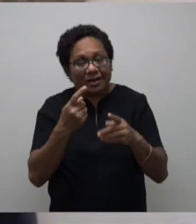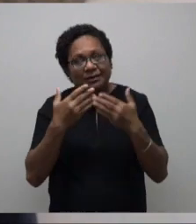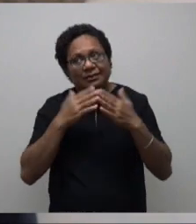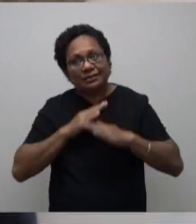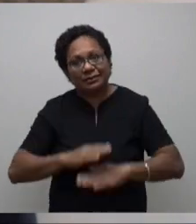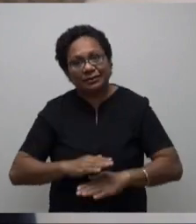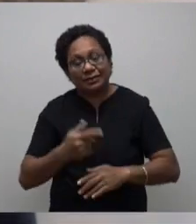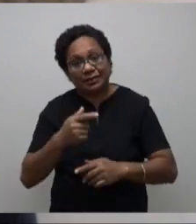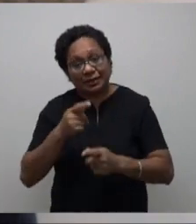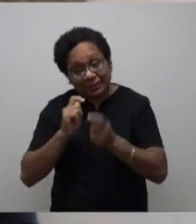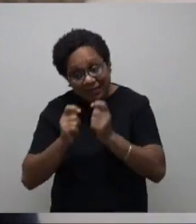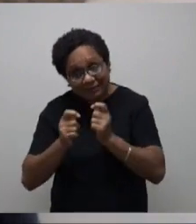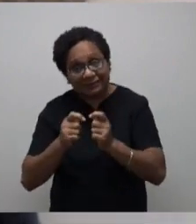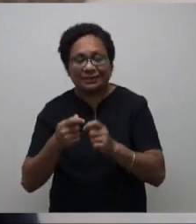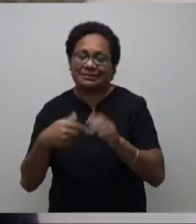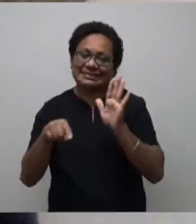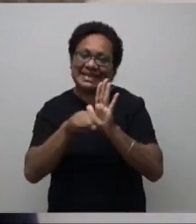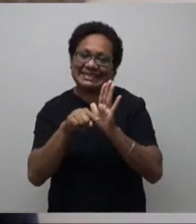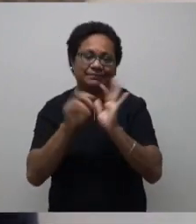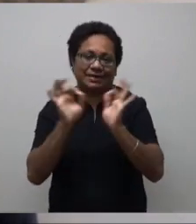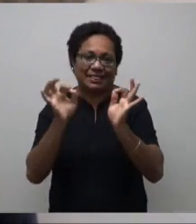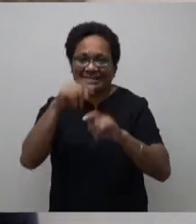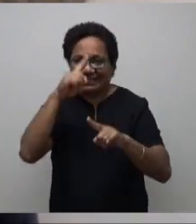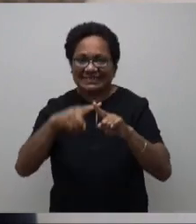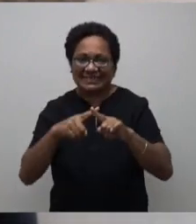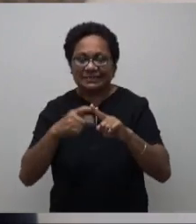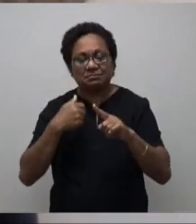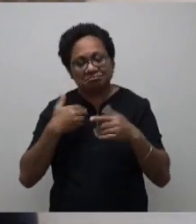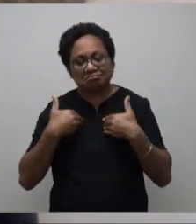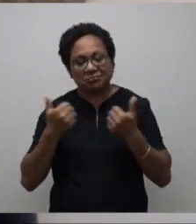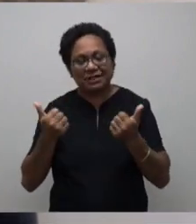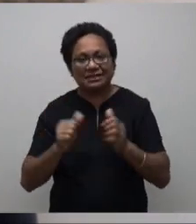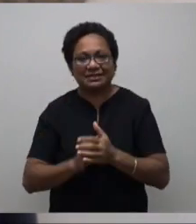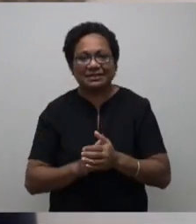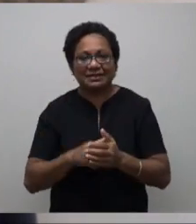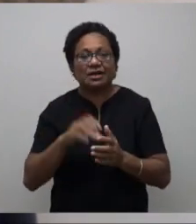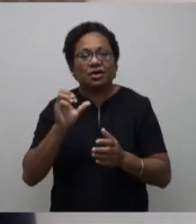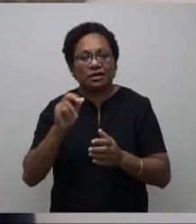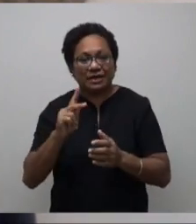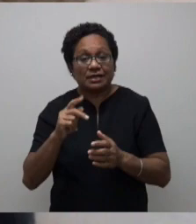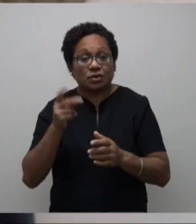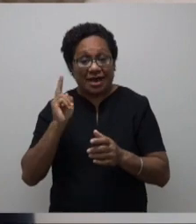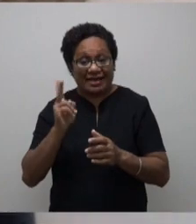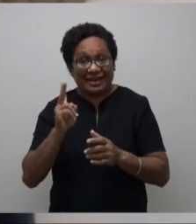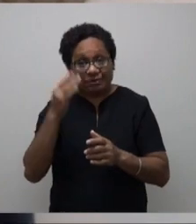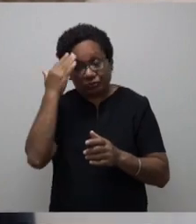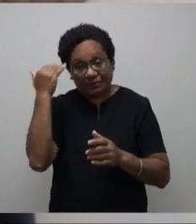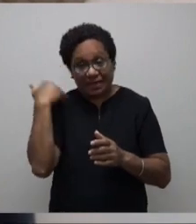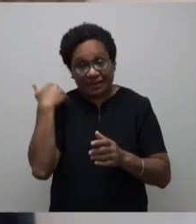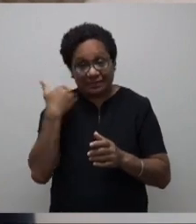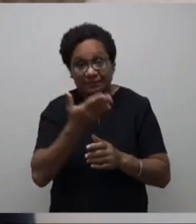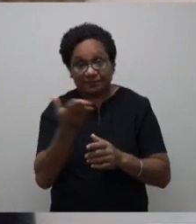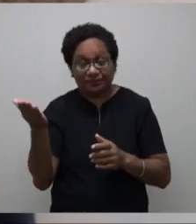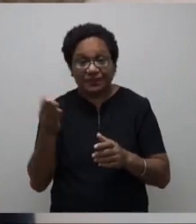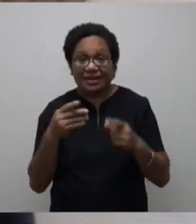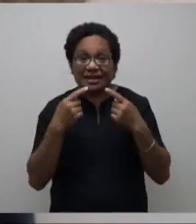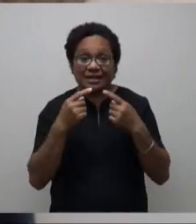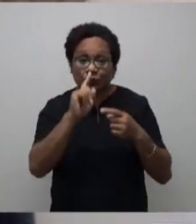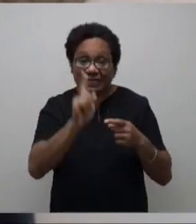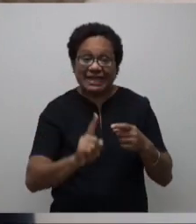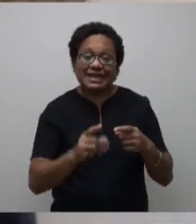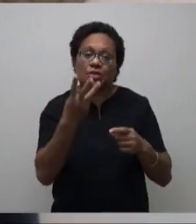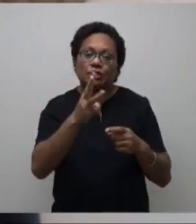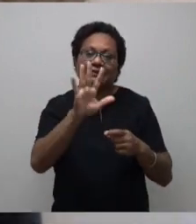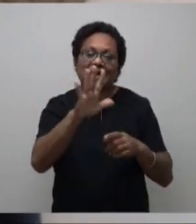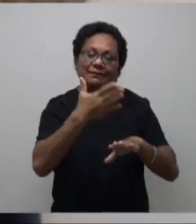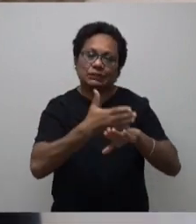and I feel well. So just to summarize, the permanent secretary has announced 35 new cases